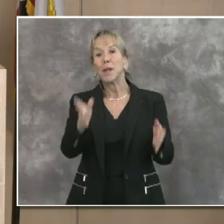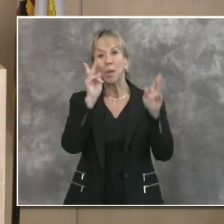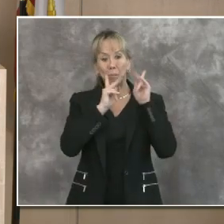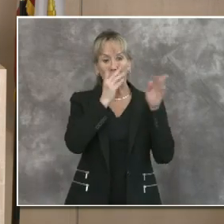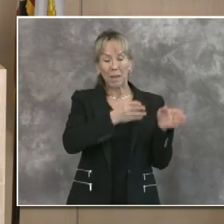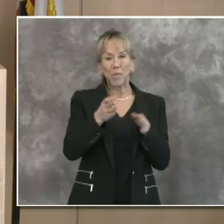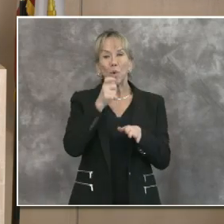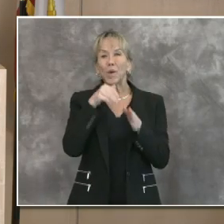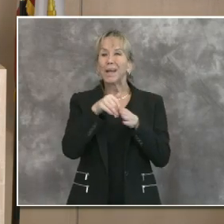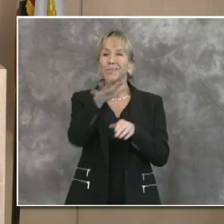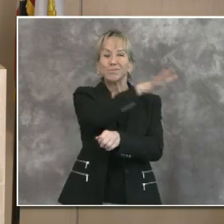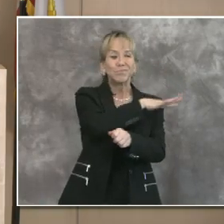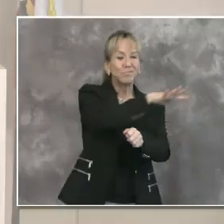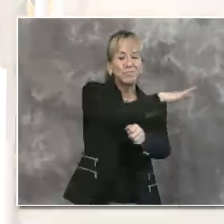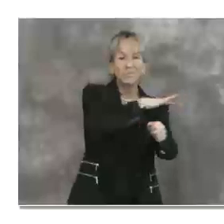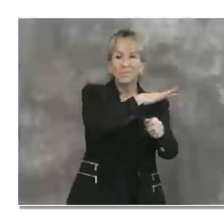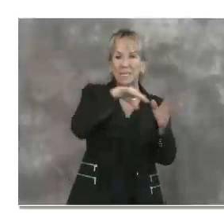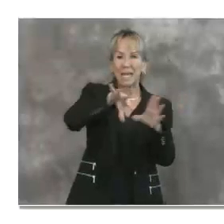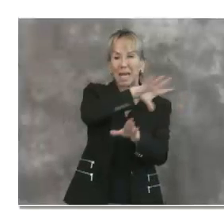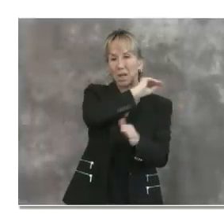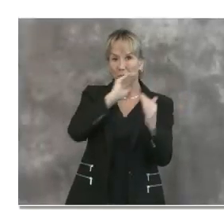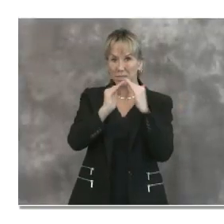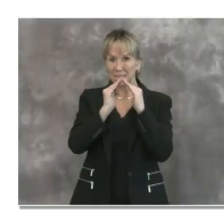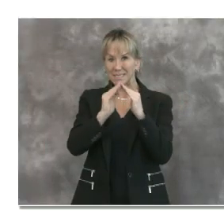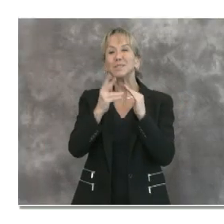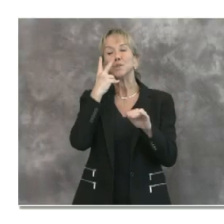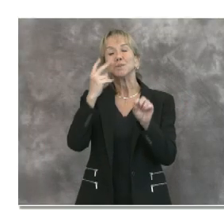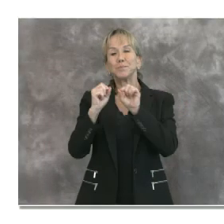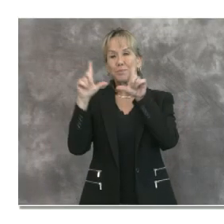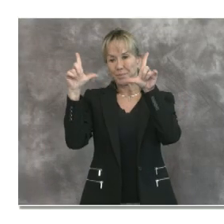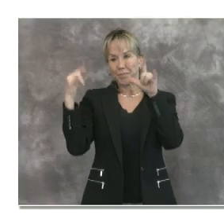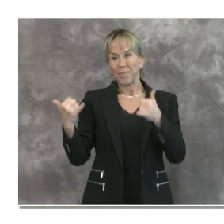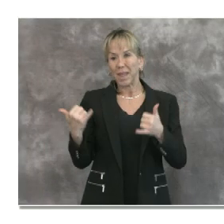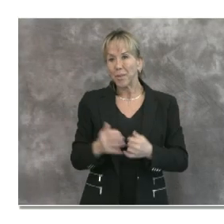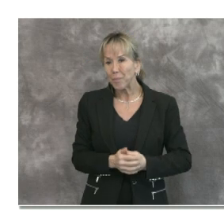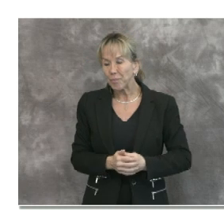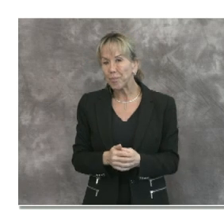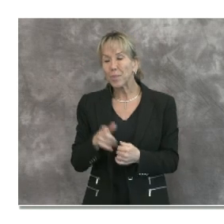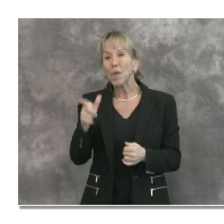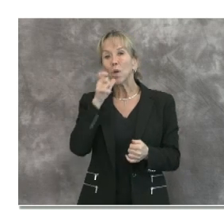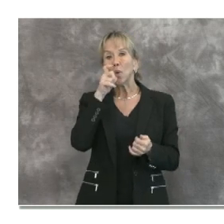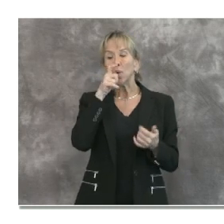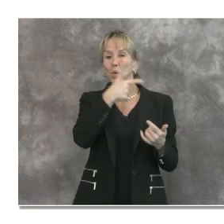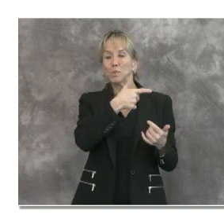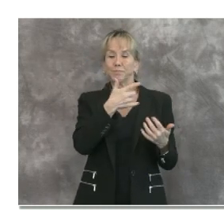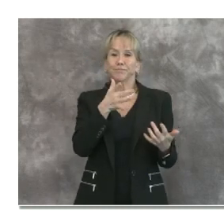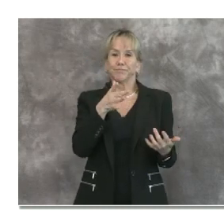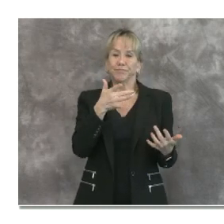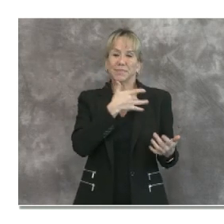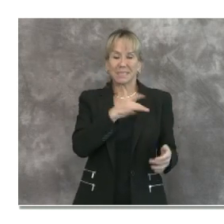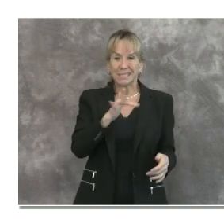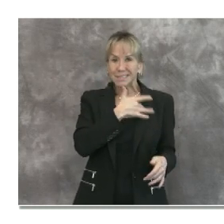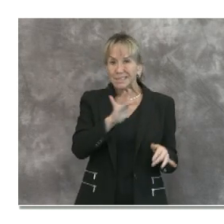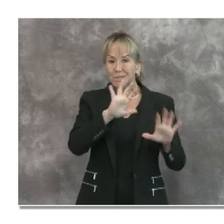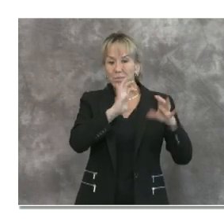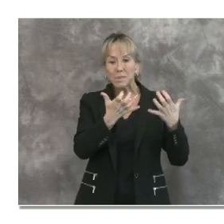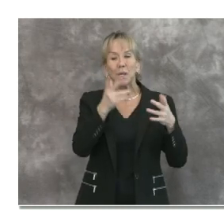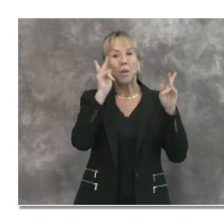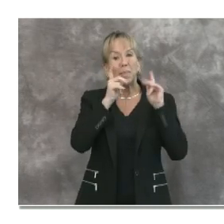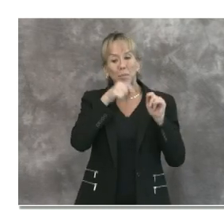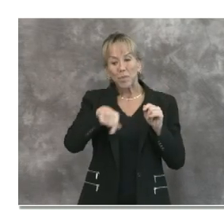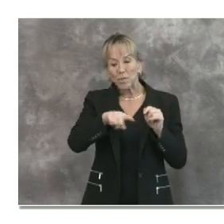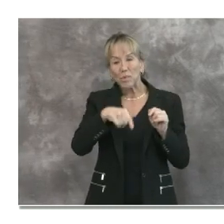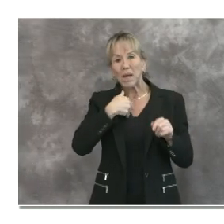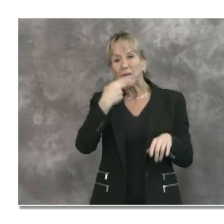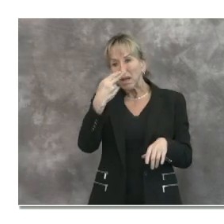Individuals in rural areas, individuals, there it is right here. So vulnerable populations, individuals with HIV in